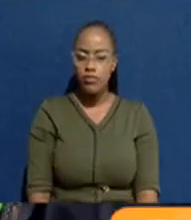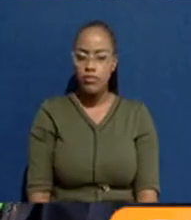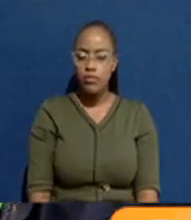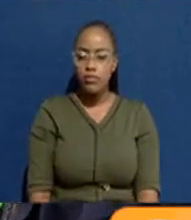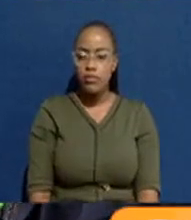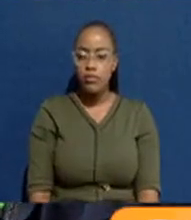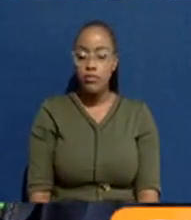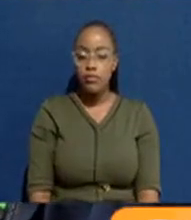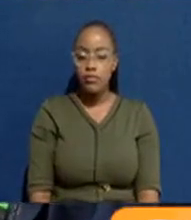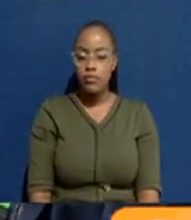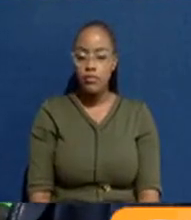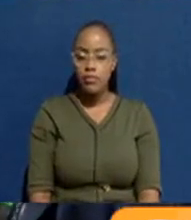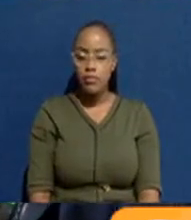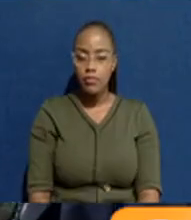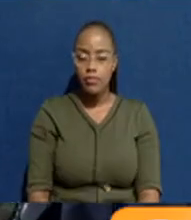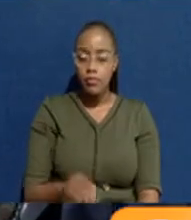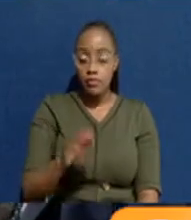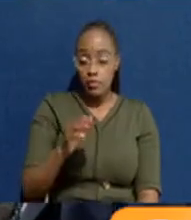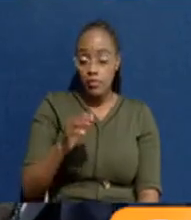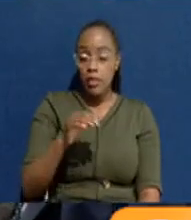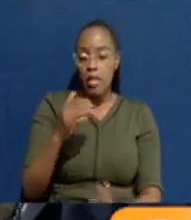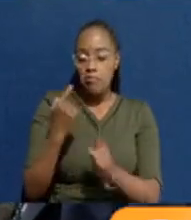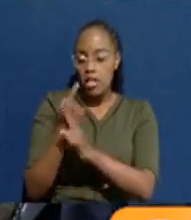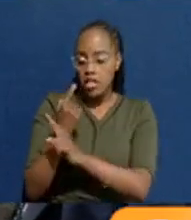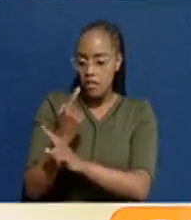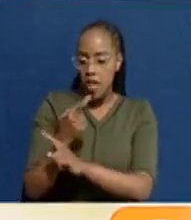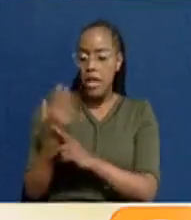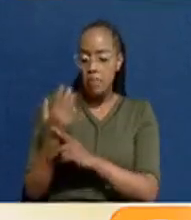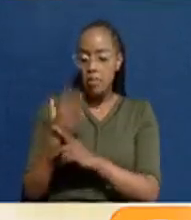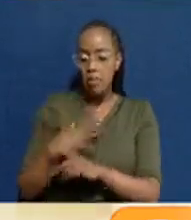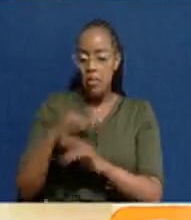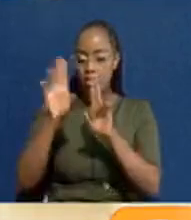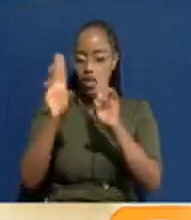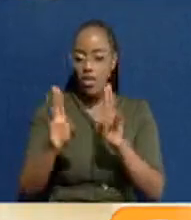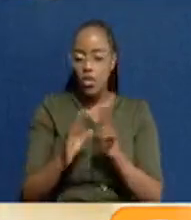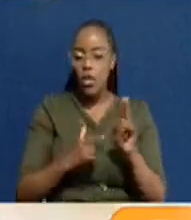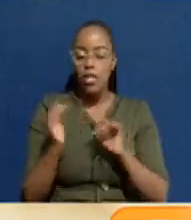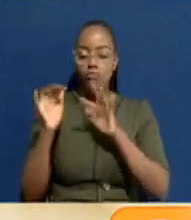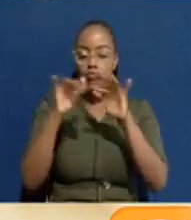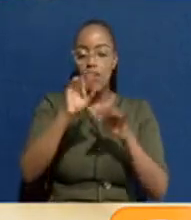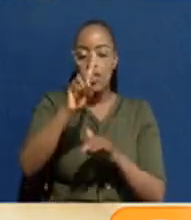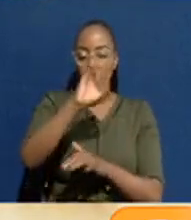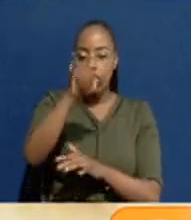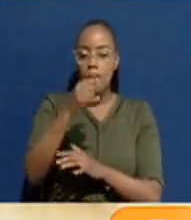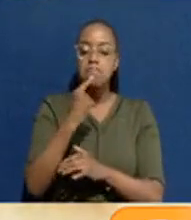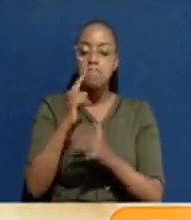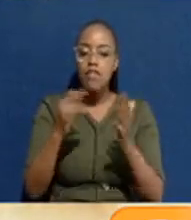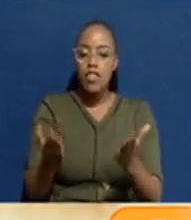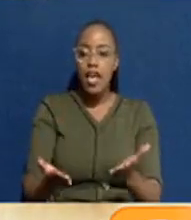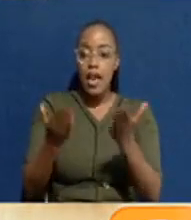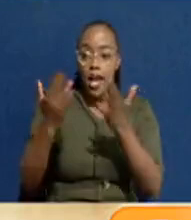Ladies and gentlemen, as we remain in IGAD, diplomatic sources in Djibouti have given strong indications of an enhanced